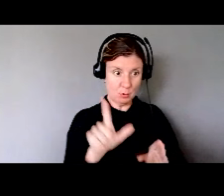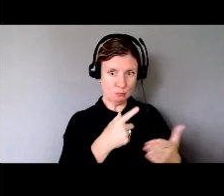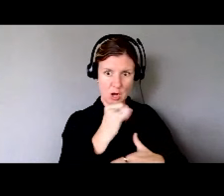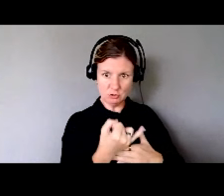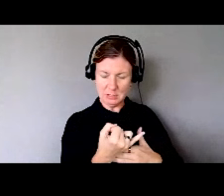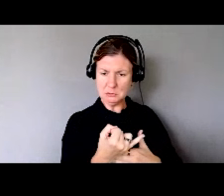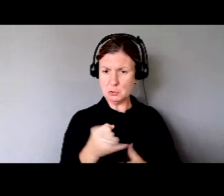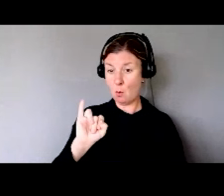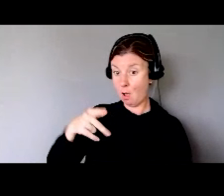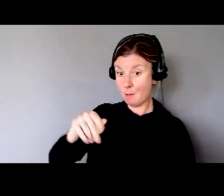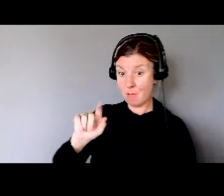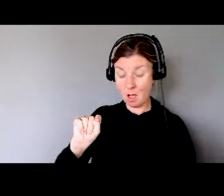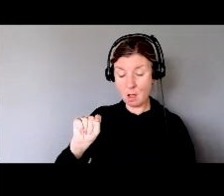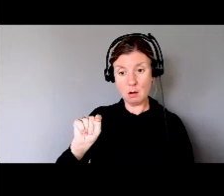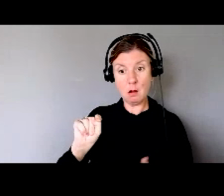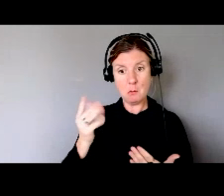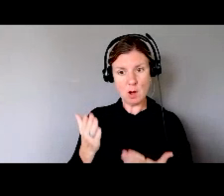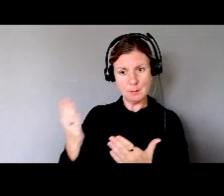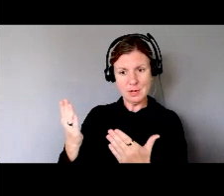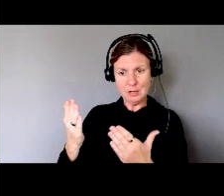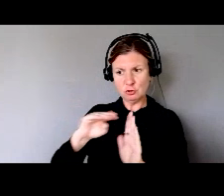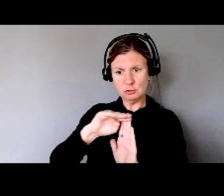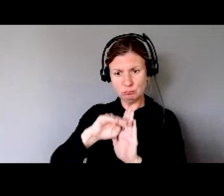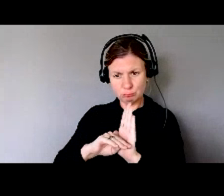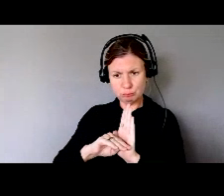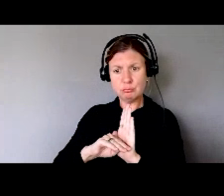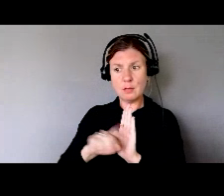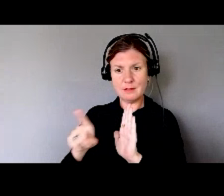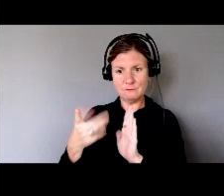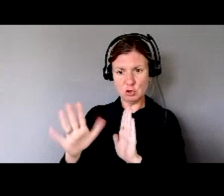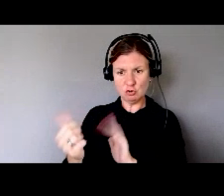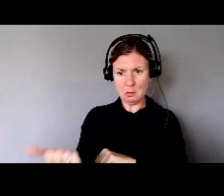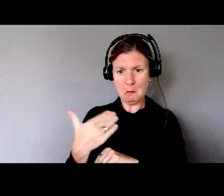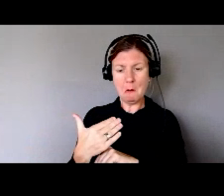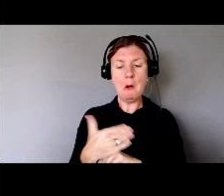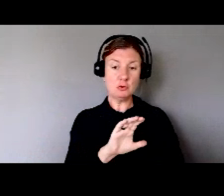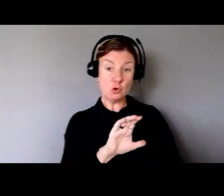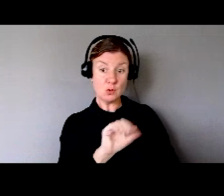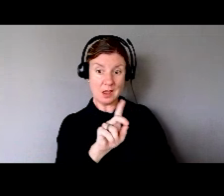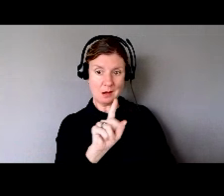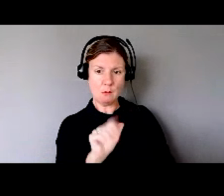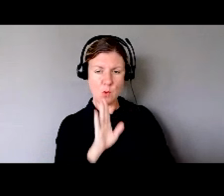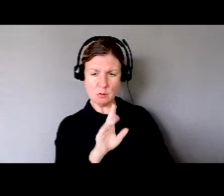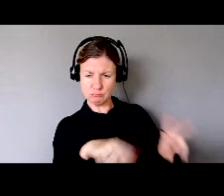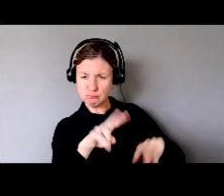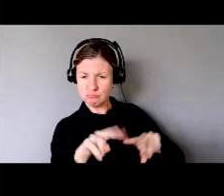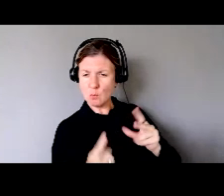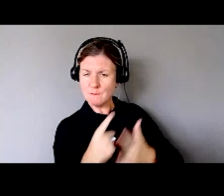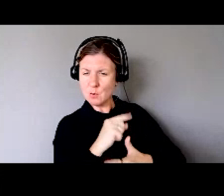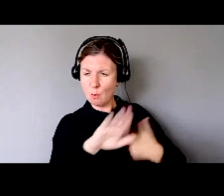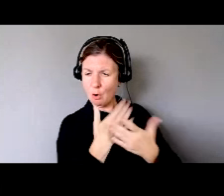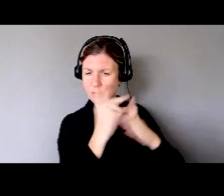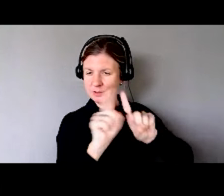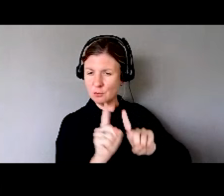IPAT recommendations are forwarded to us, and CADA reviews these proposals regularly. This